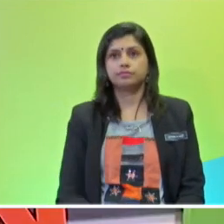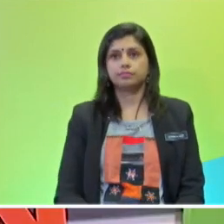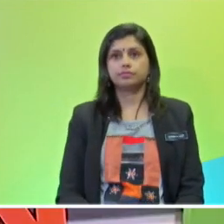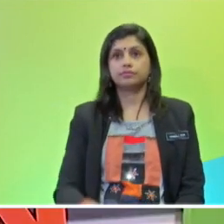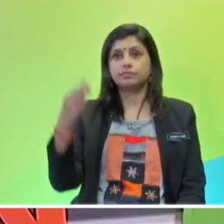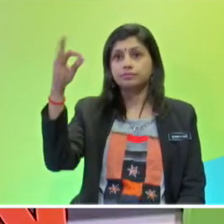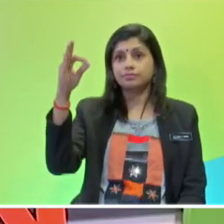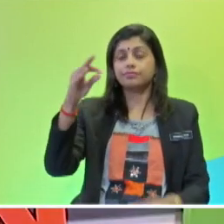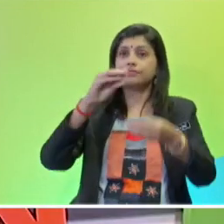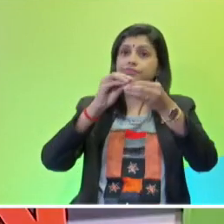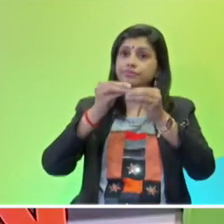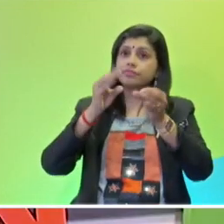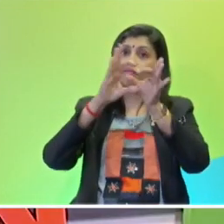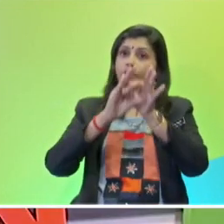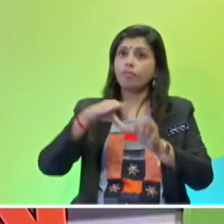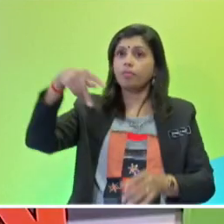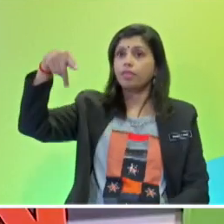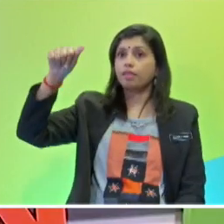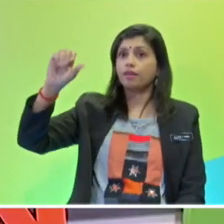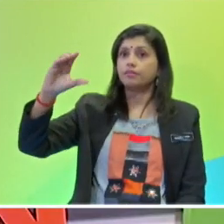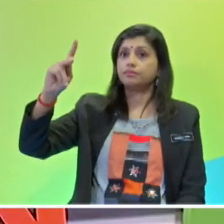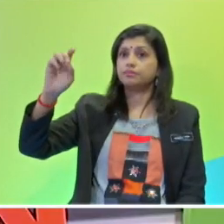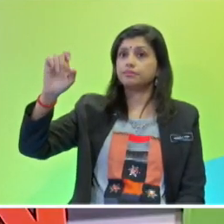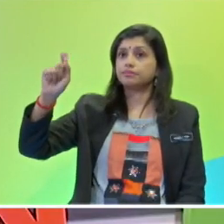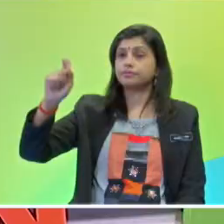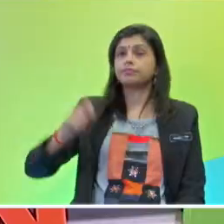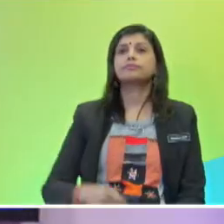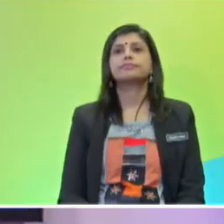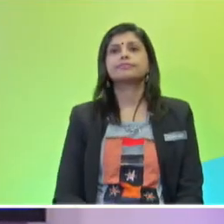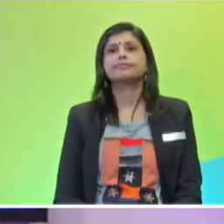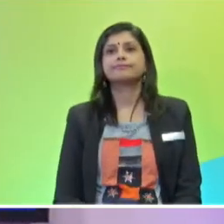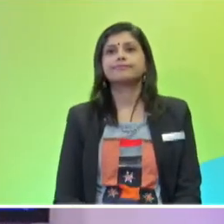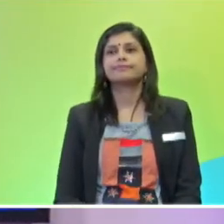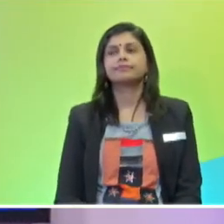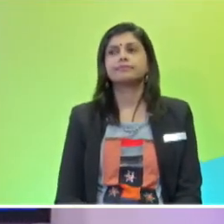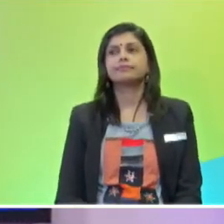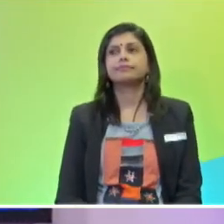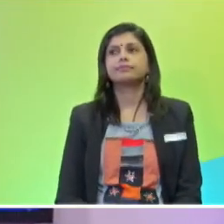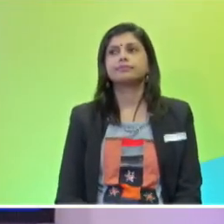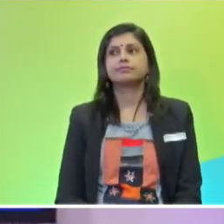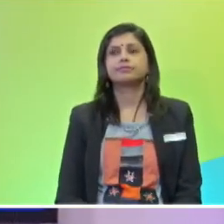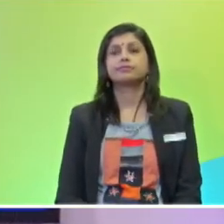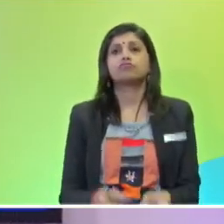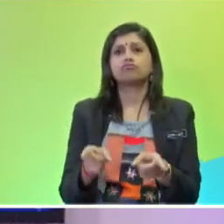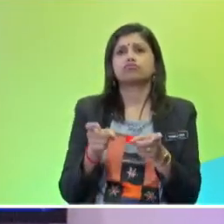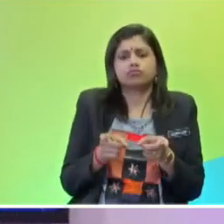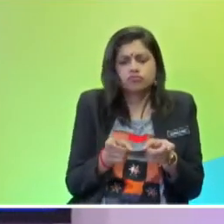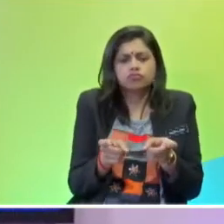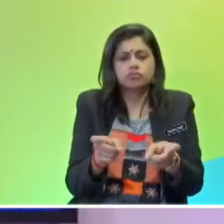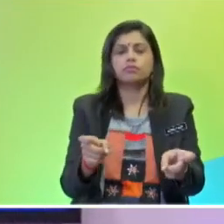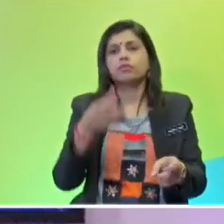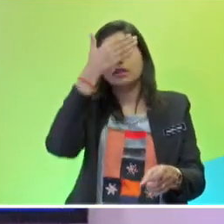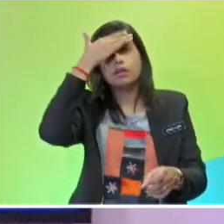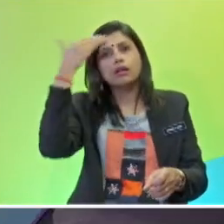of packets, Yes, right? that's right. So I'll not just the remove the mass. kilograms all together. I did it too fast. Yes. So that's right. So Because